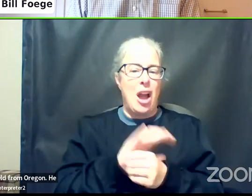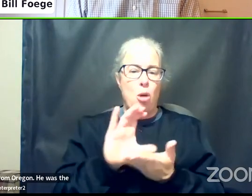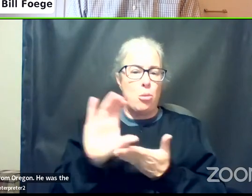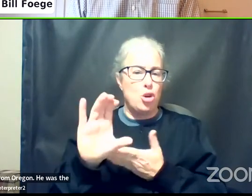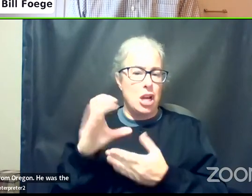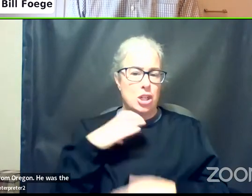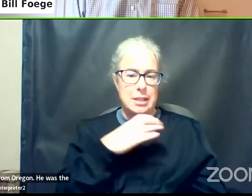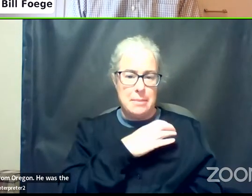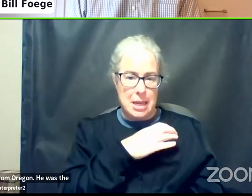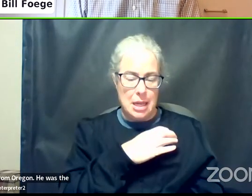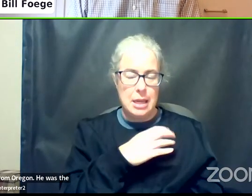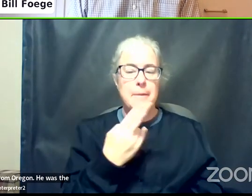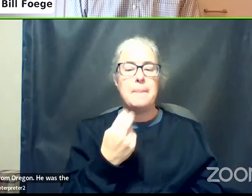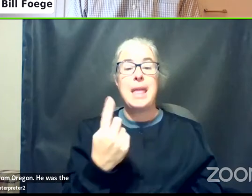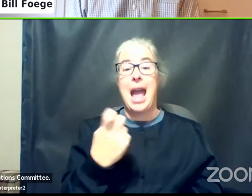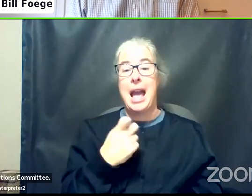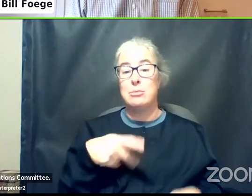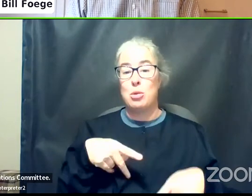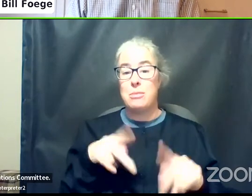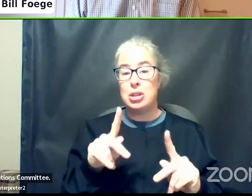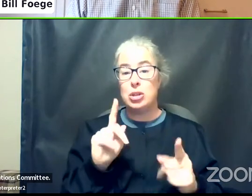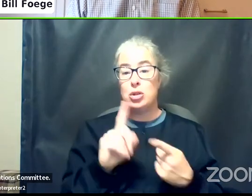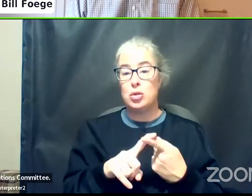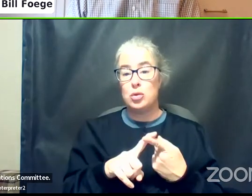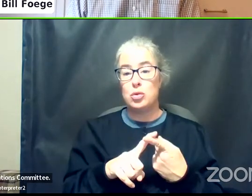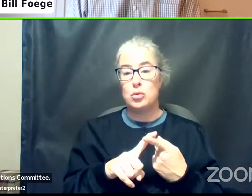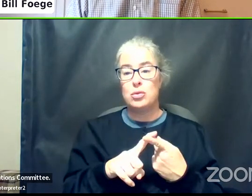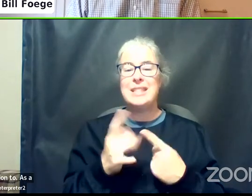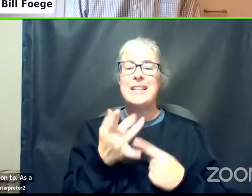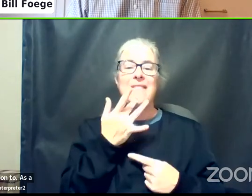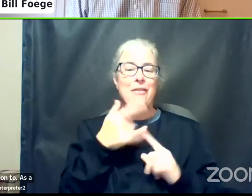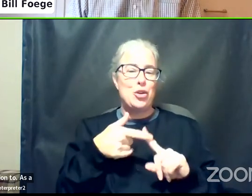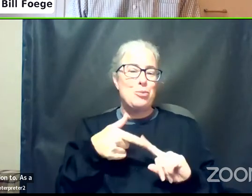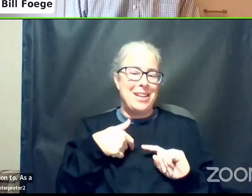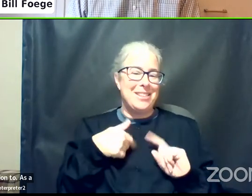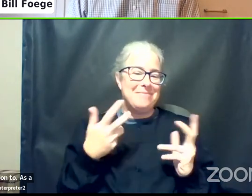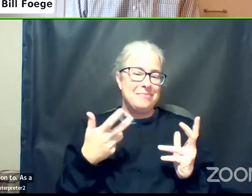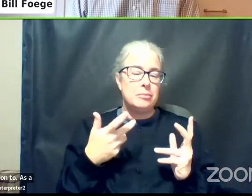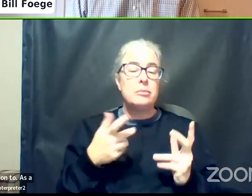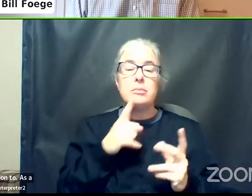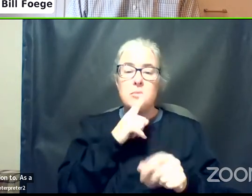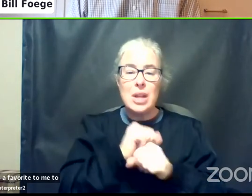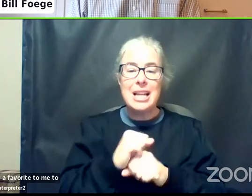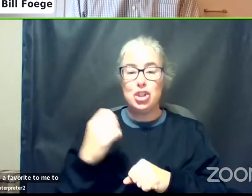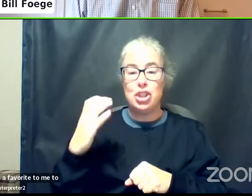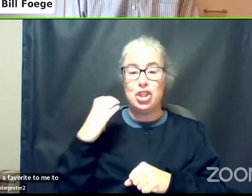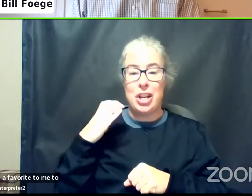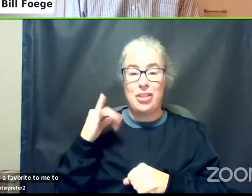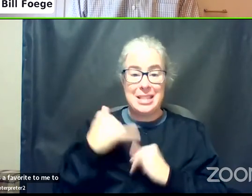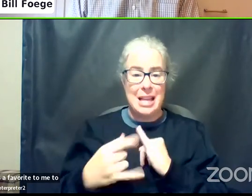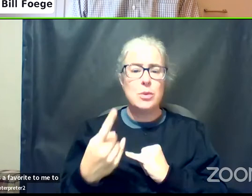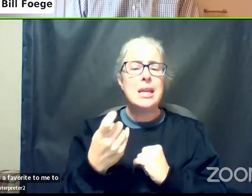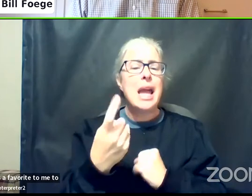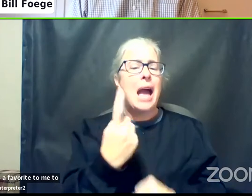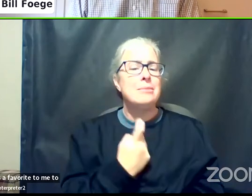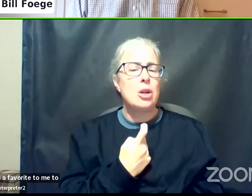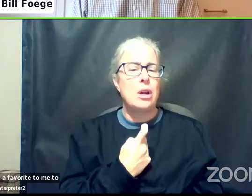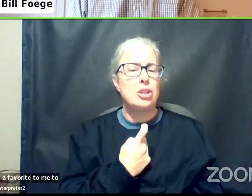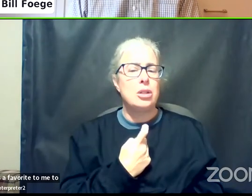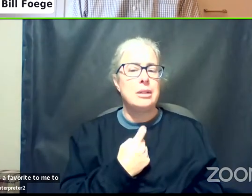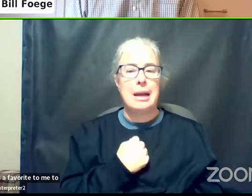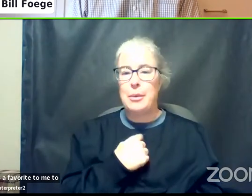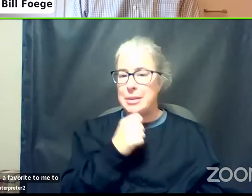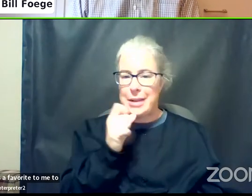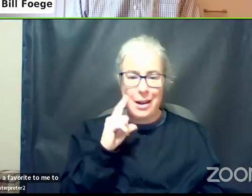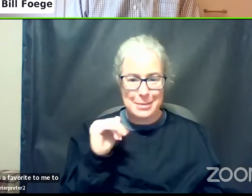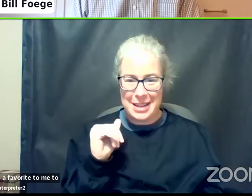Committee but he asked permission to as a favor to me to actually share this last one he asked me a question and I was